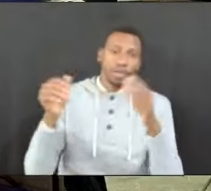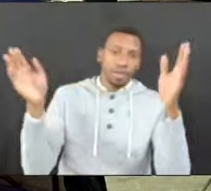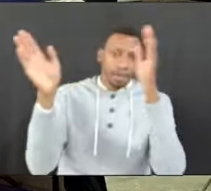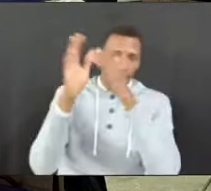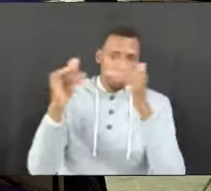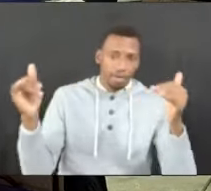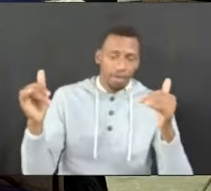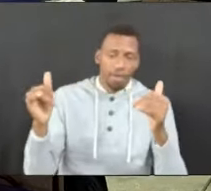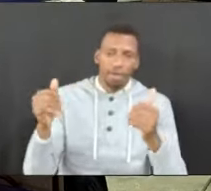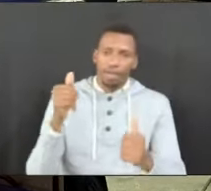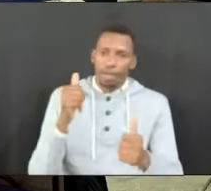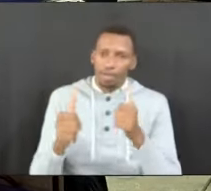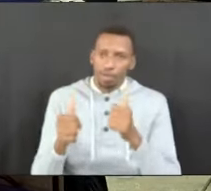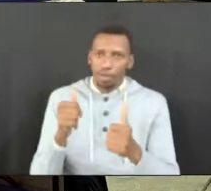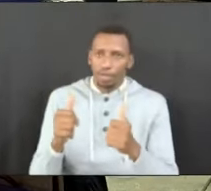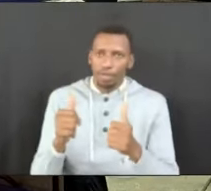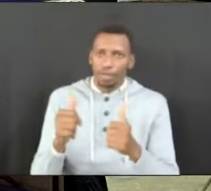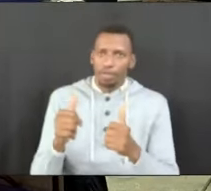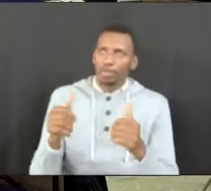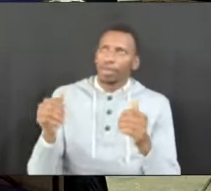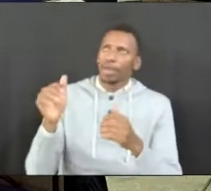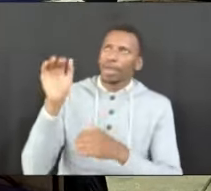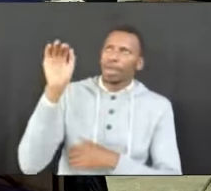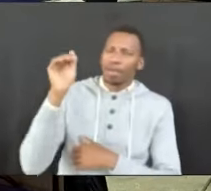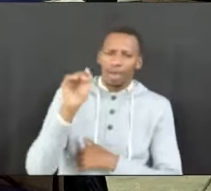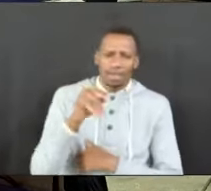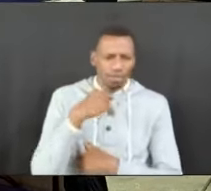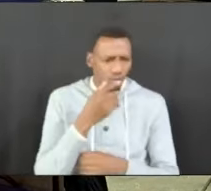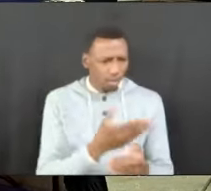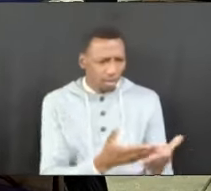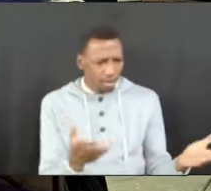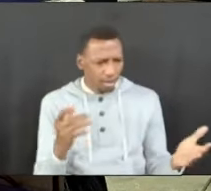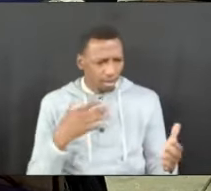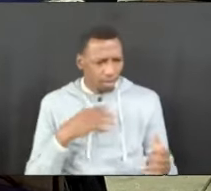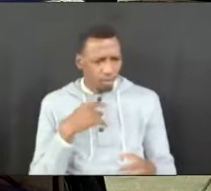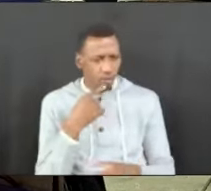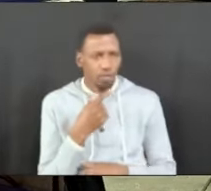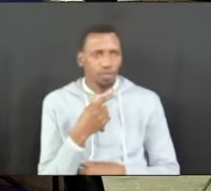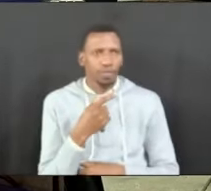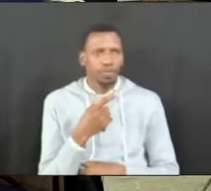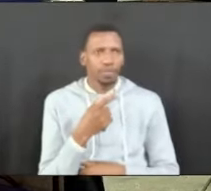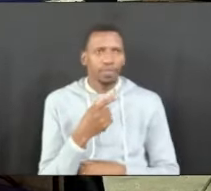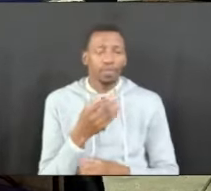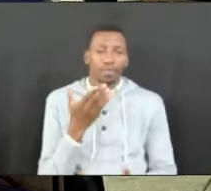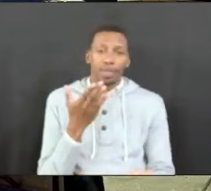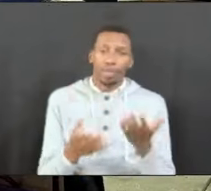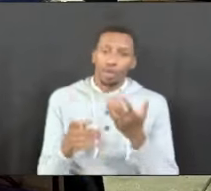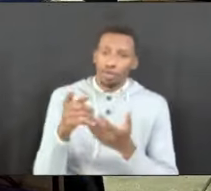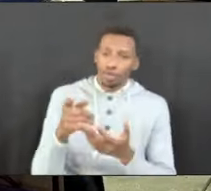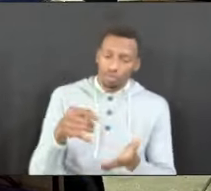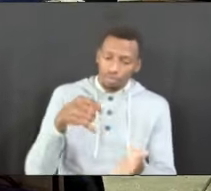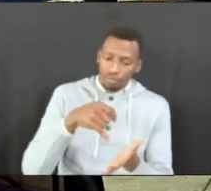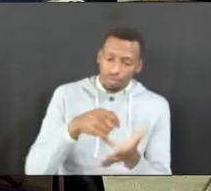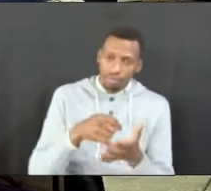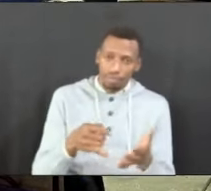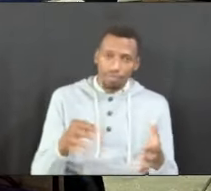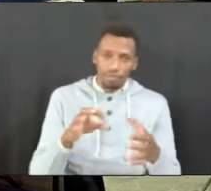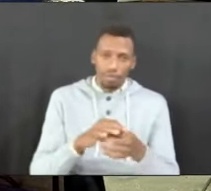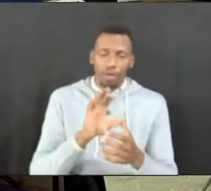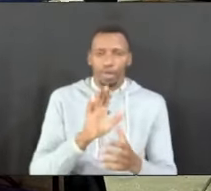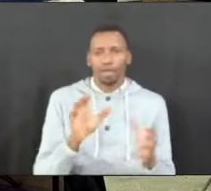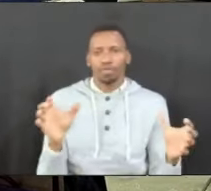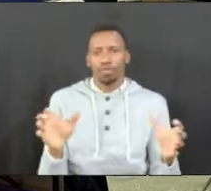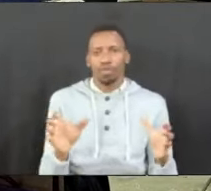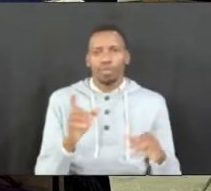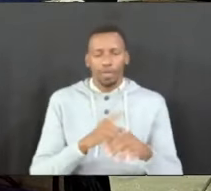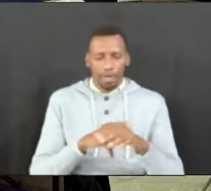the heavens will question, who are these guys? Who are these guys? May you be part of that choir when we get